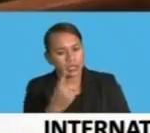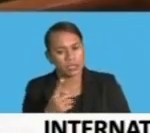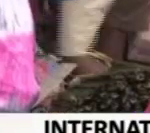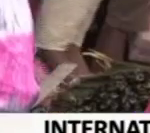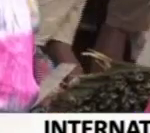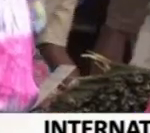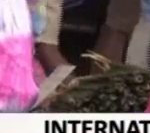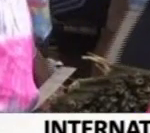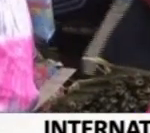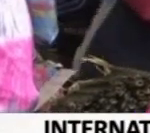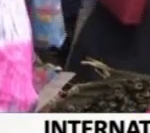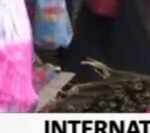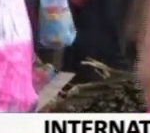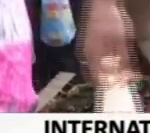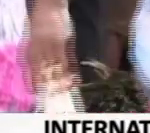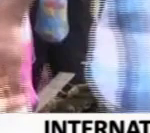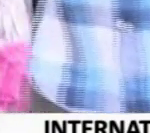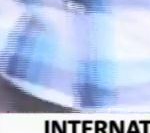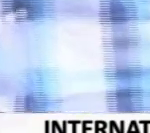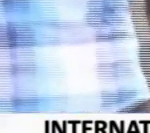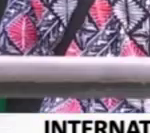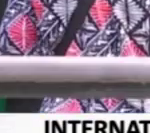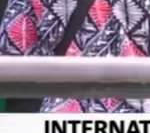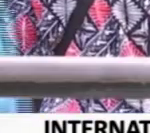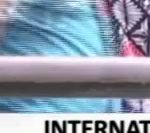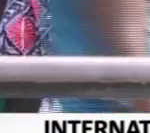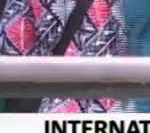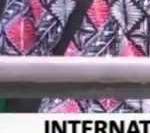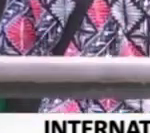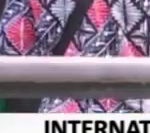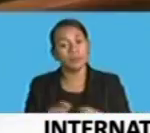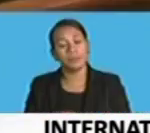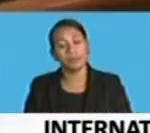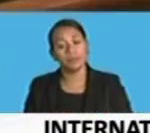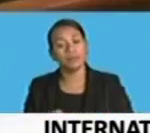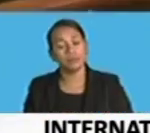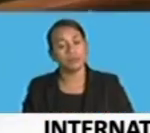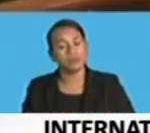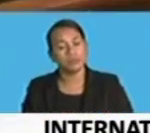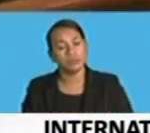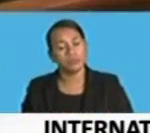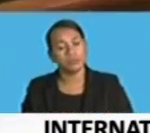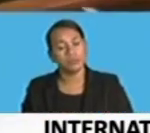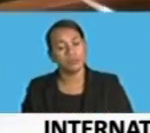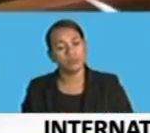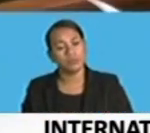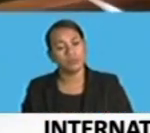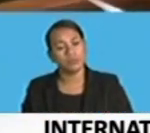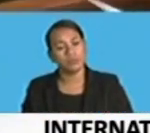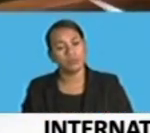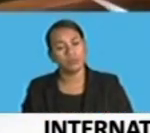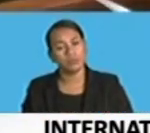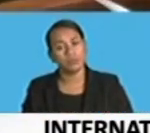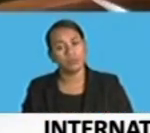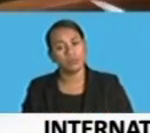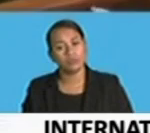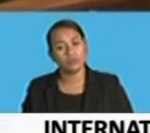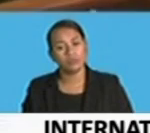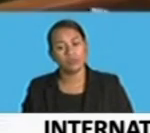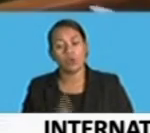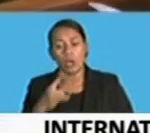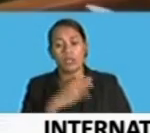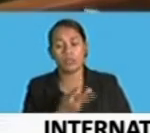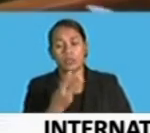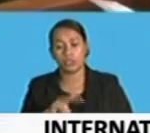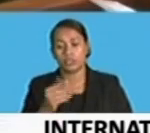contribution of the Indigenous population and ensuring their continued progress. It is estimated that there are only 370